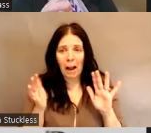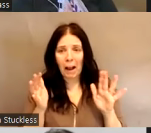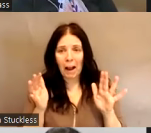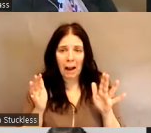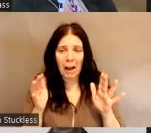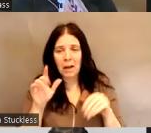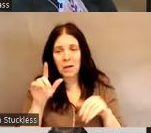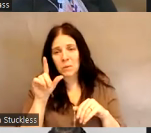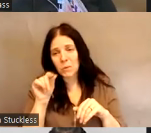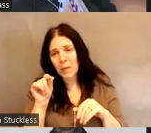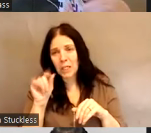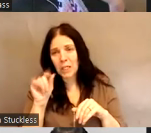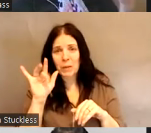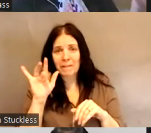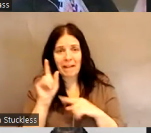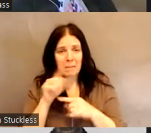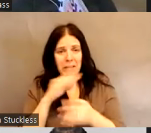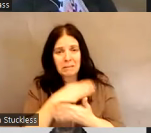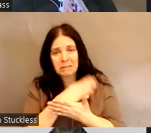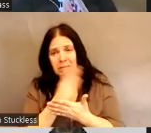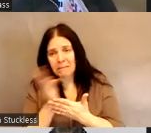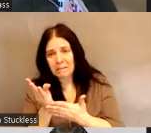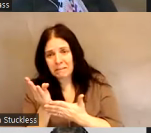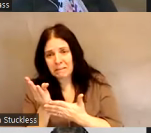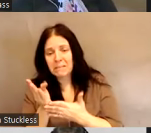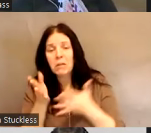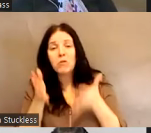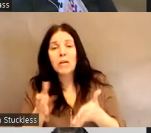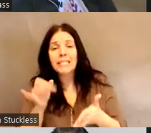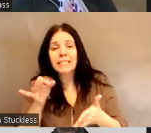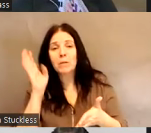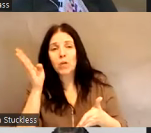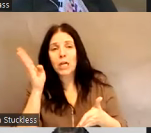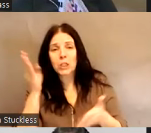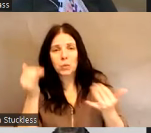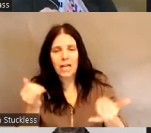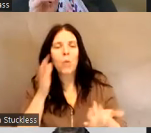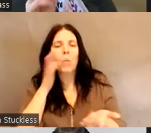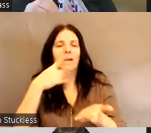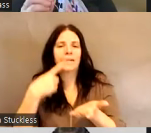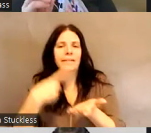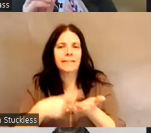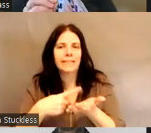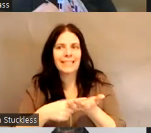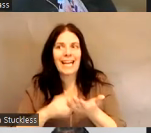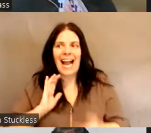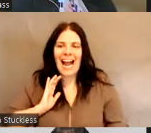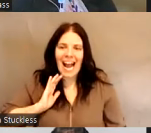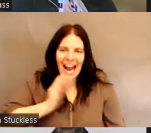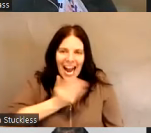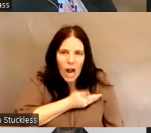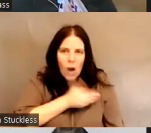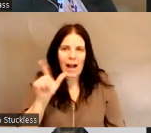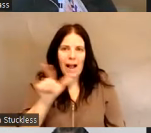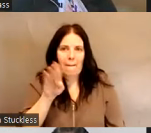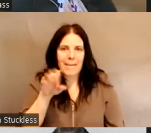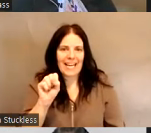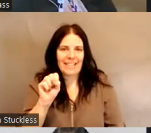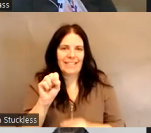20 or 25 minutes in, and for the rest of the presentation today, we'll talk about our own LBS Skills for